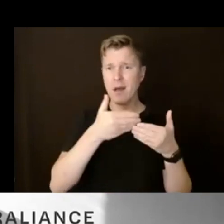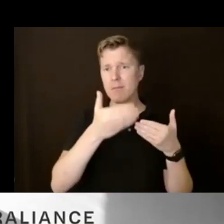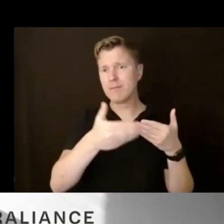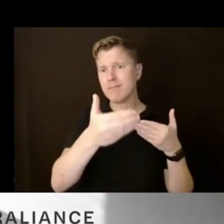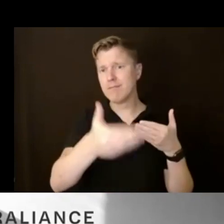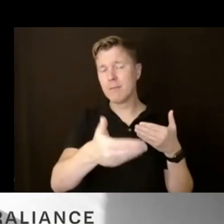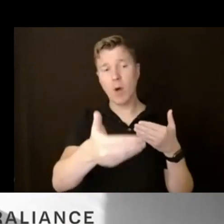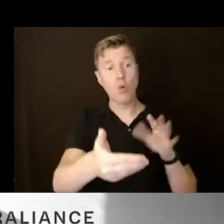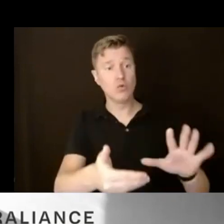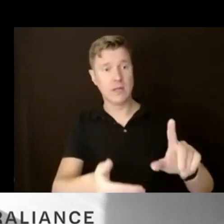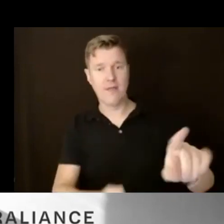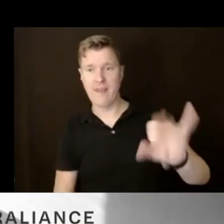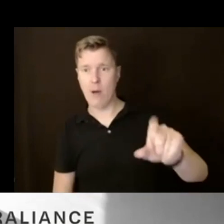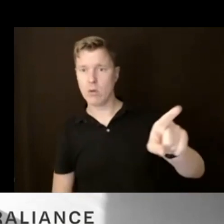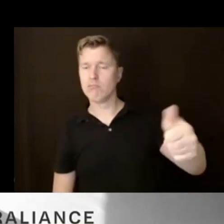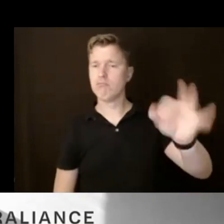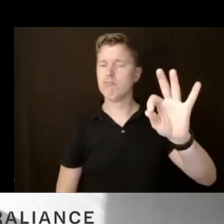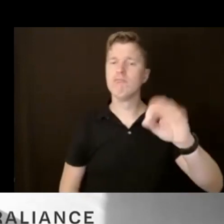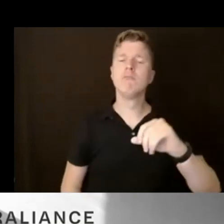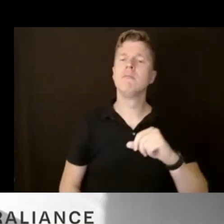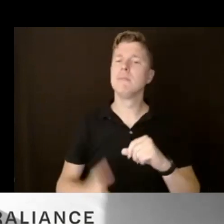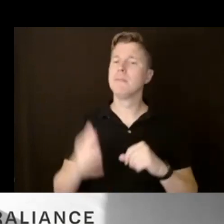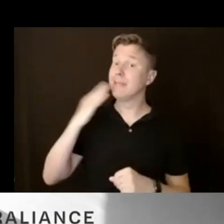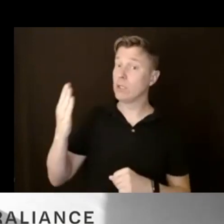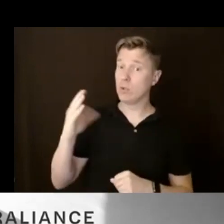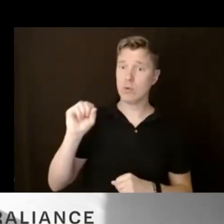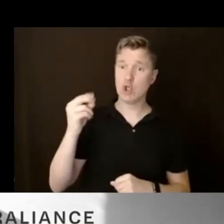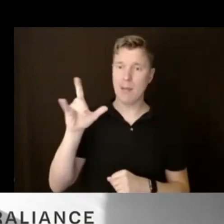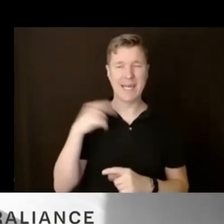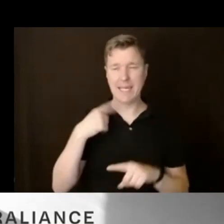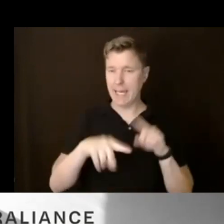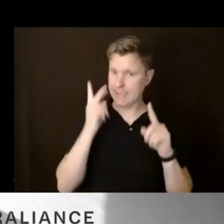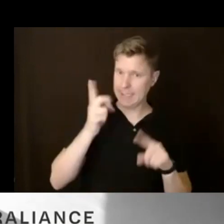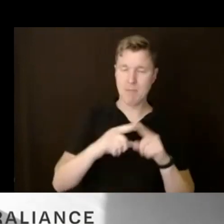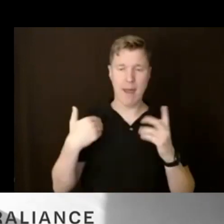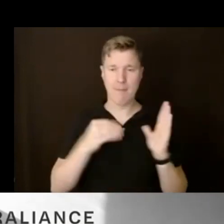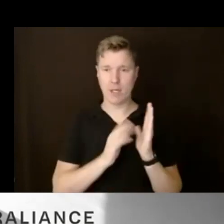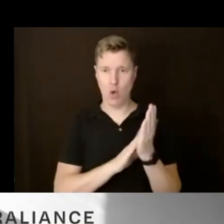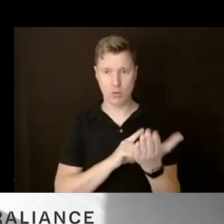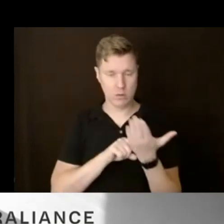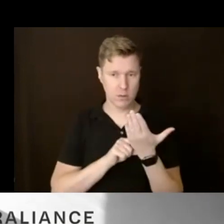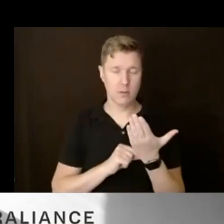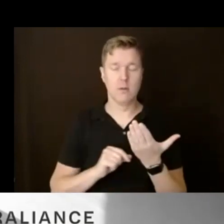can you go, yes, that slide. Thank you, Shelby. So I still can't see it, but I have my notes. So,